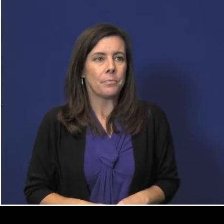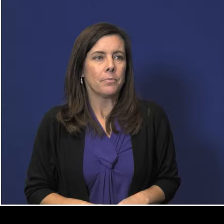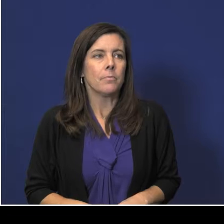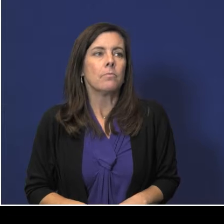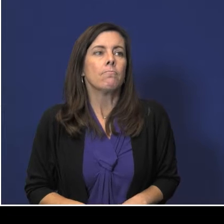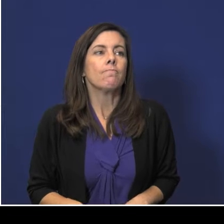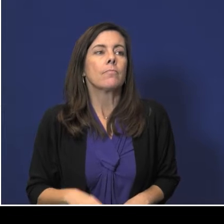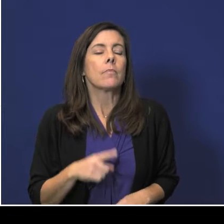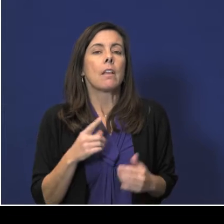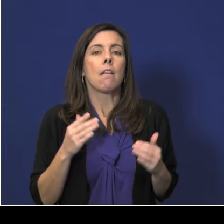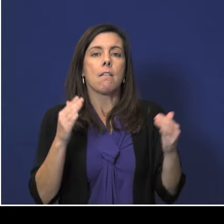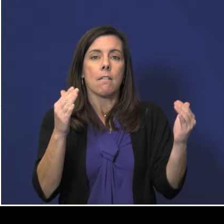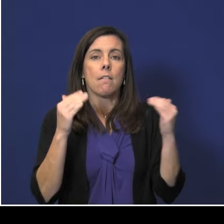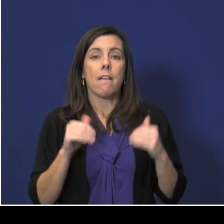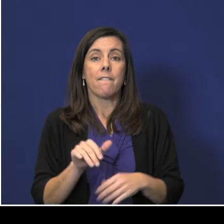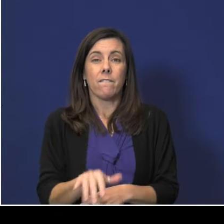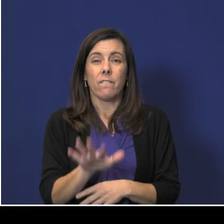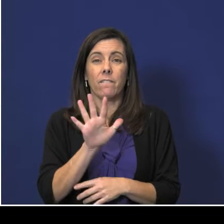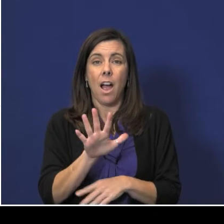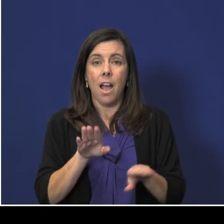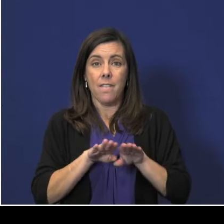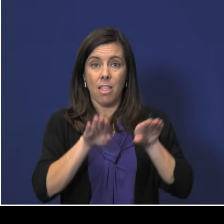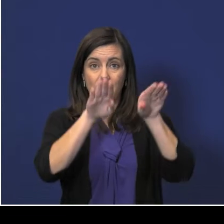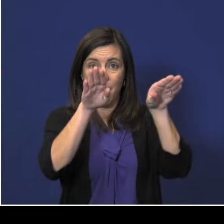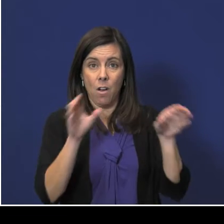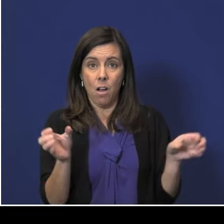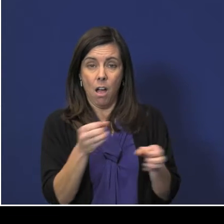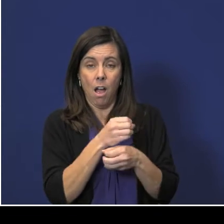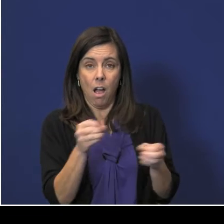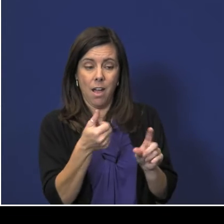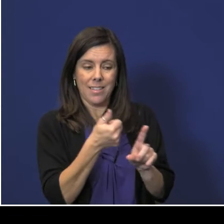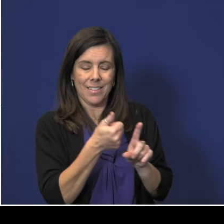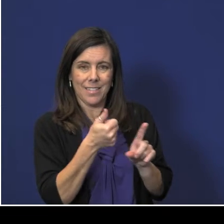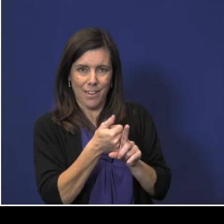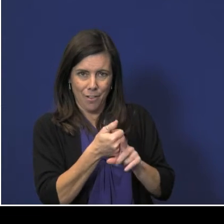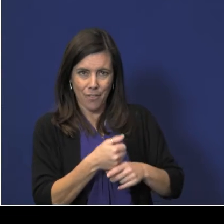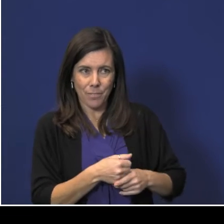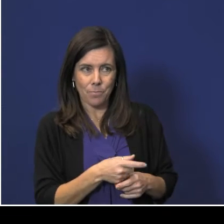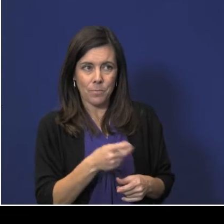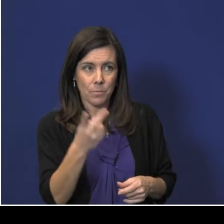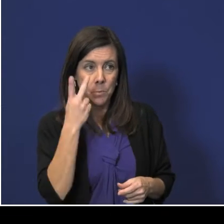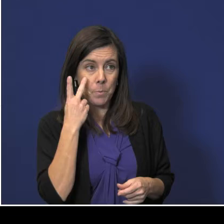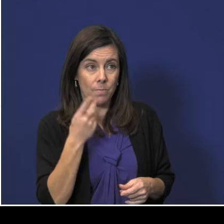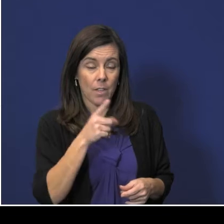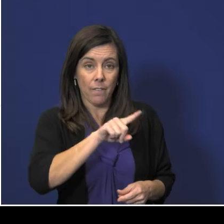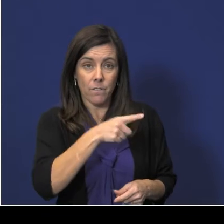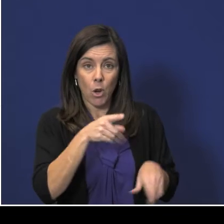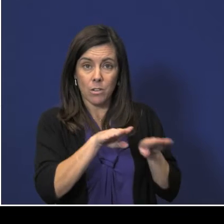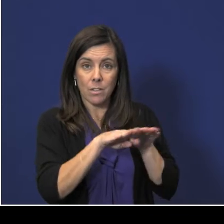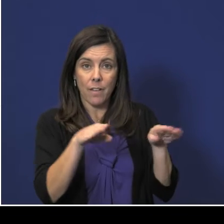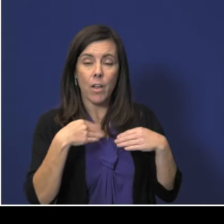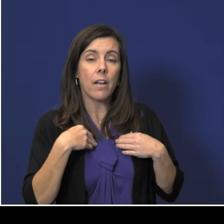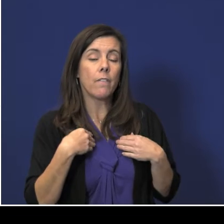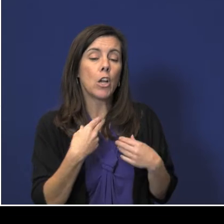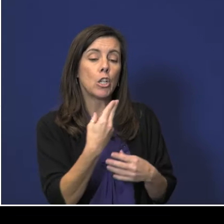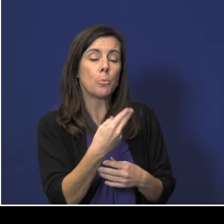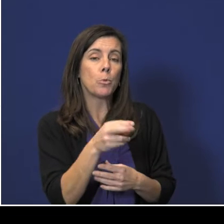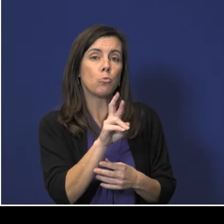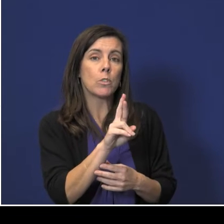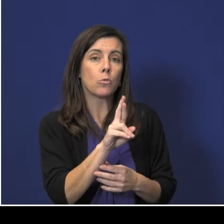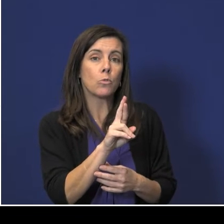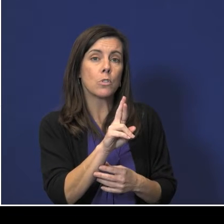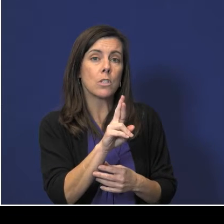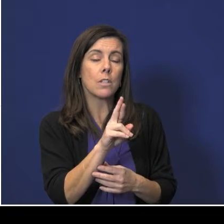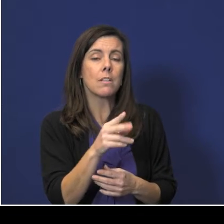And then going into the 5 sort of levels of the office building, as we were mentioning. So you see here in this first level, we have human resources and payroll and